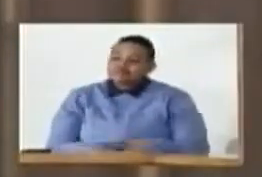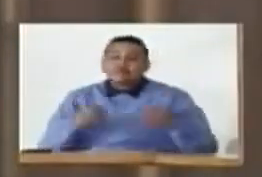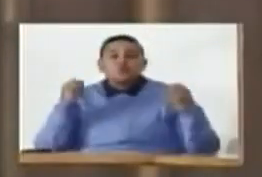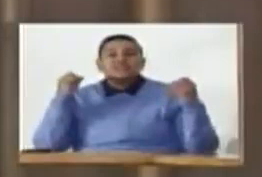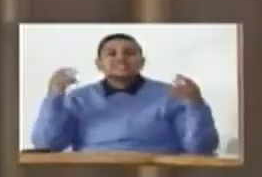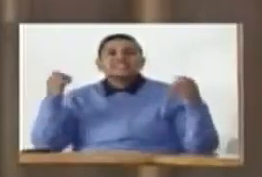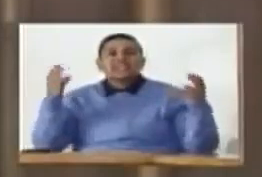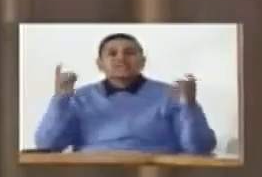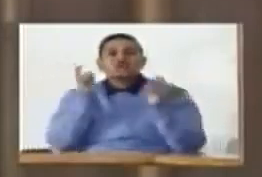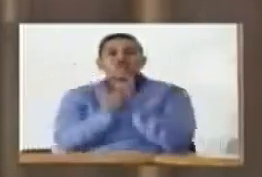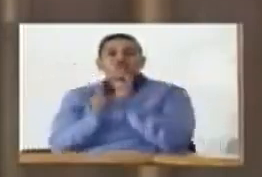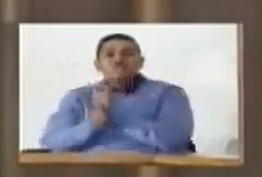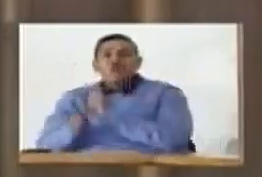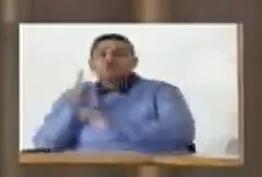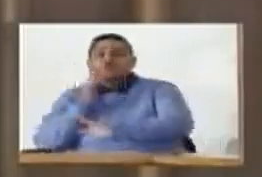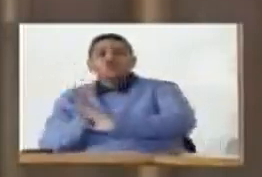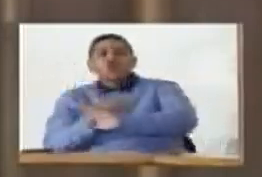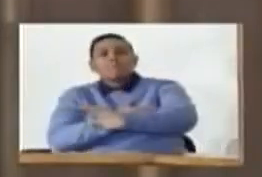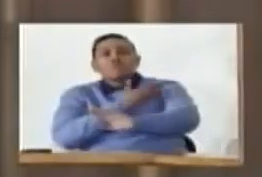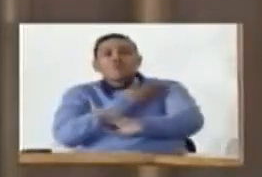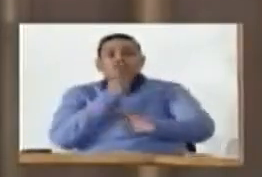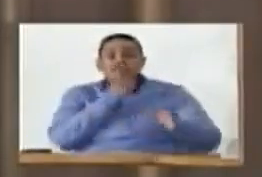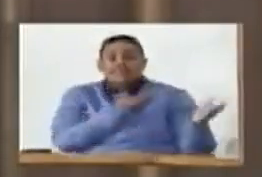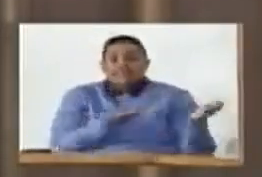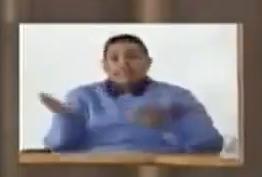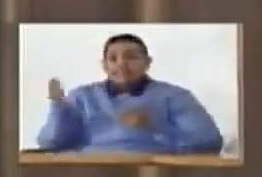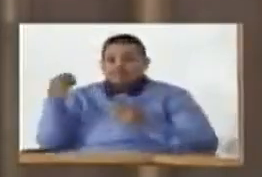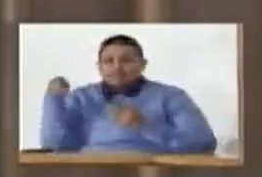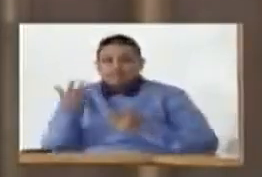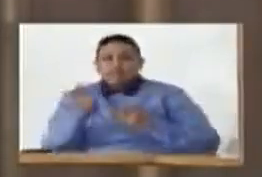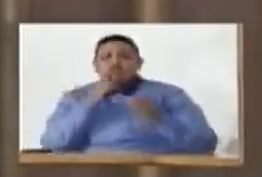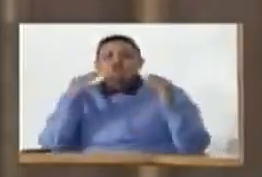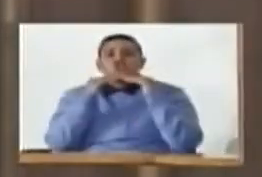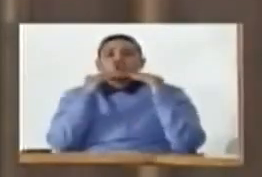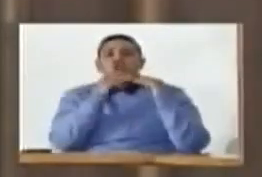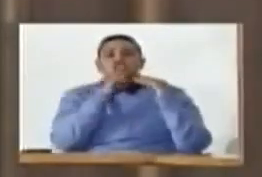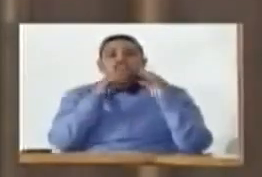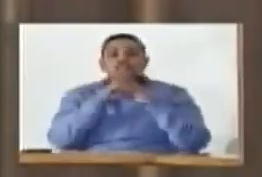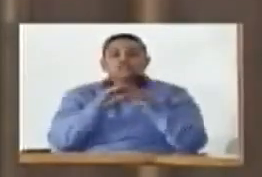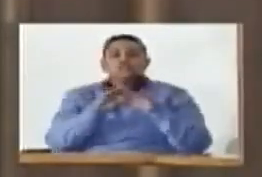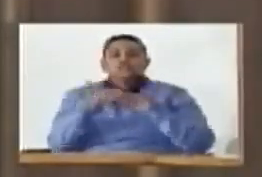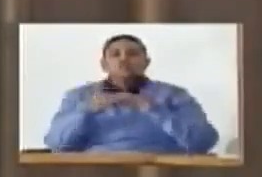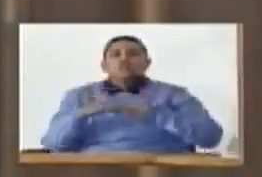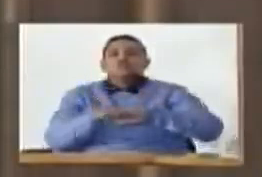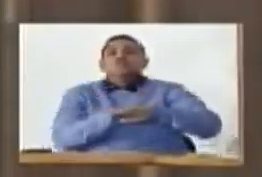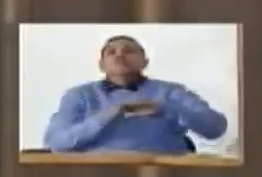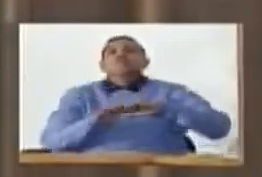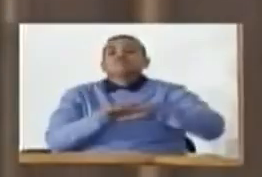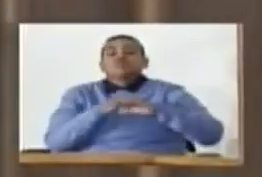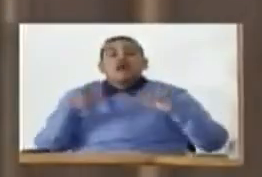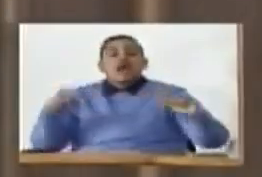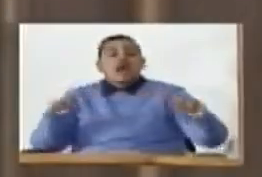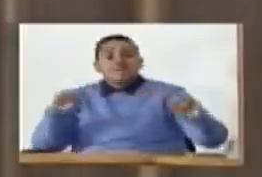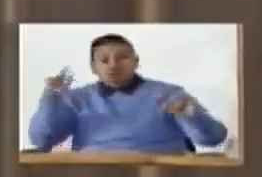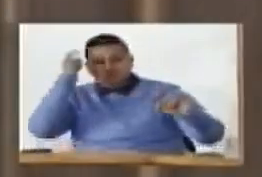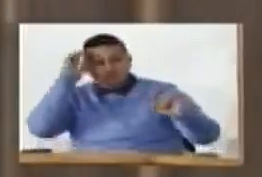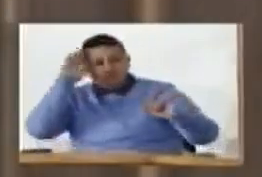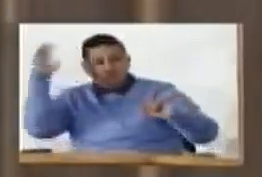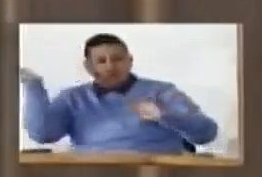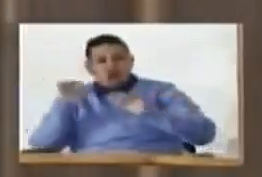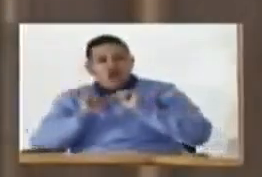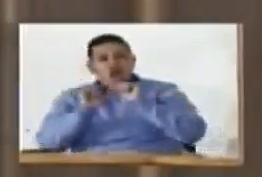several reforms to improve the delivery of justice across the country. The government will continue